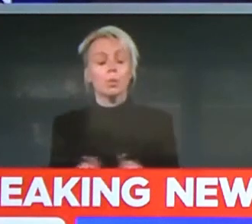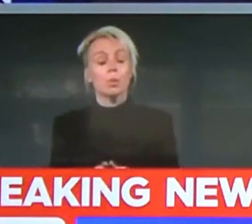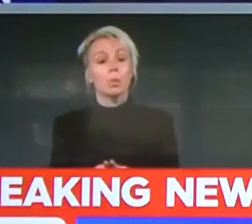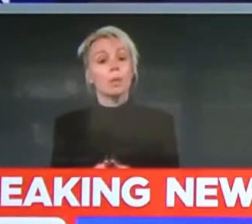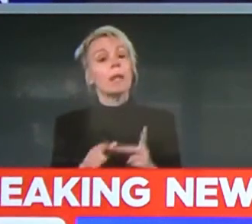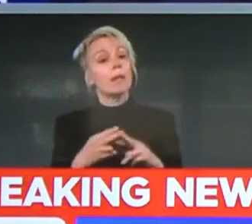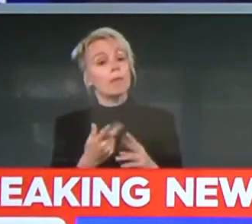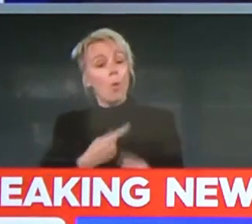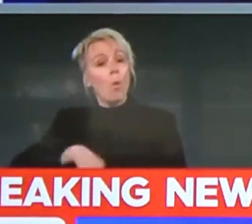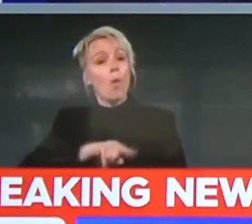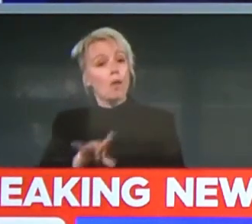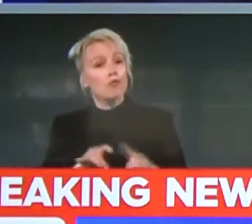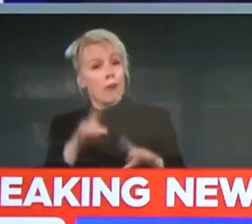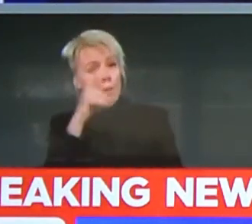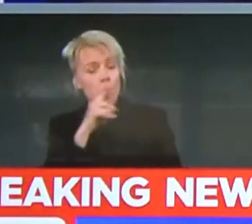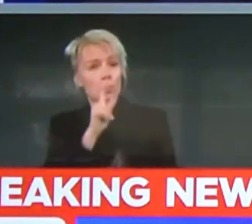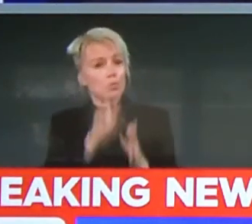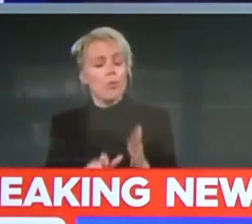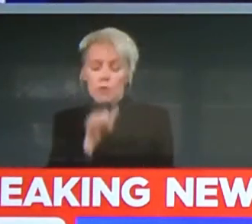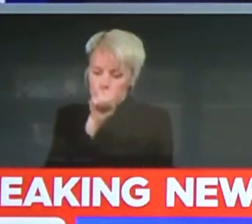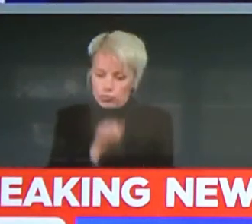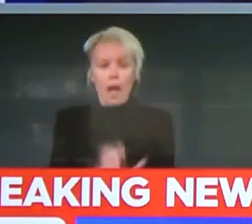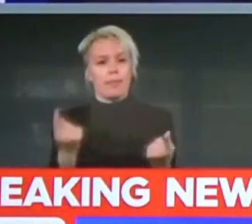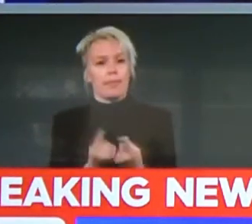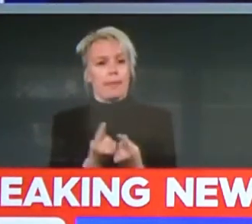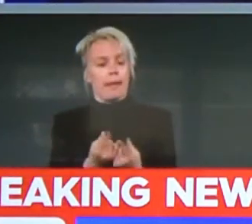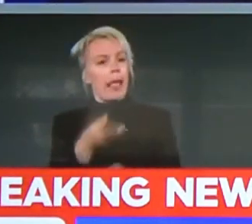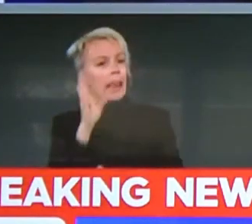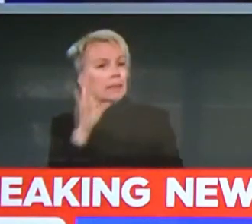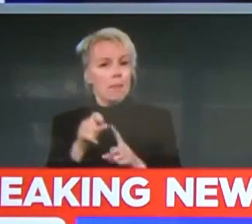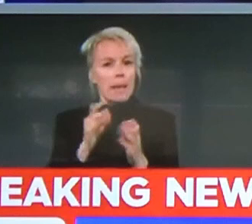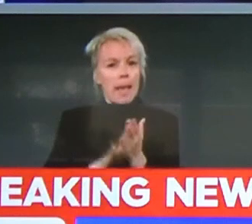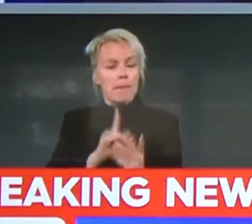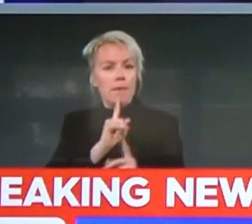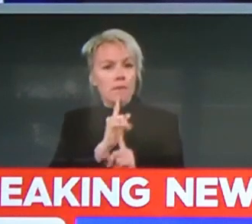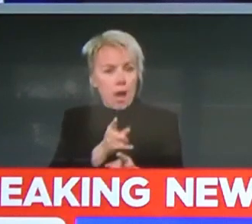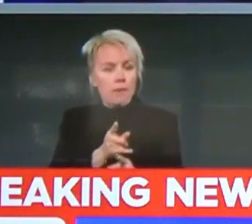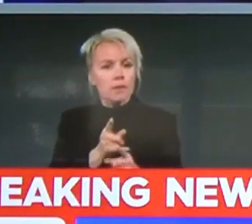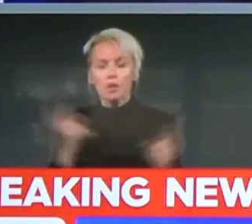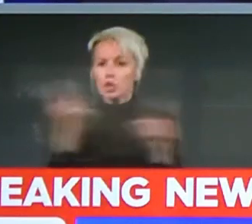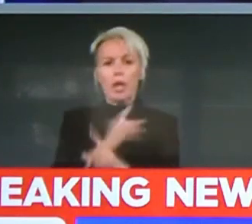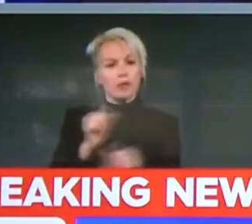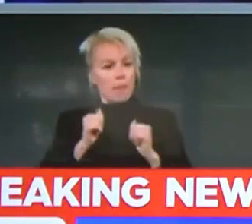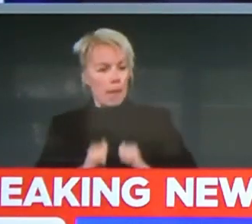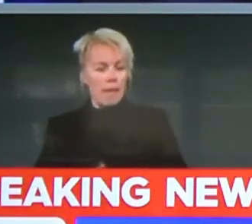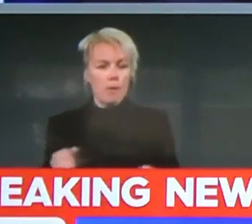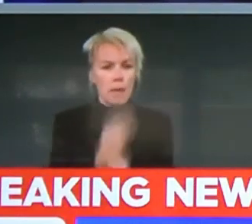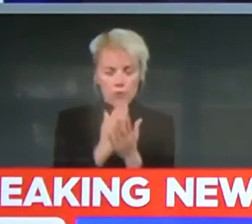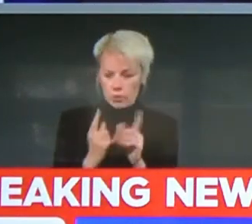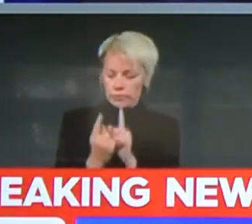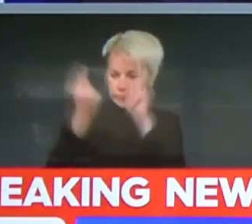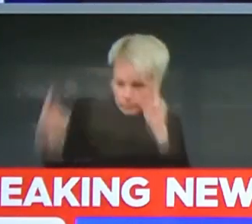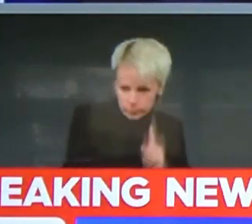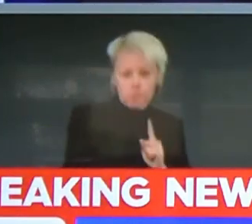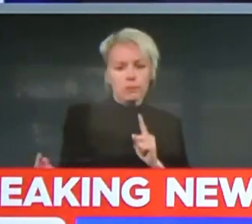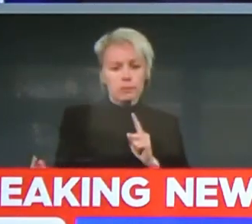right thing with these measures and do exactly what the Prime Minister has said and behave completely differently and practice distancing at every